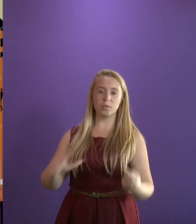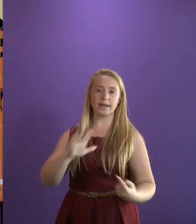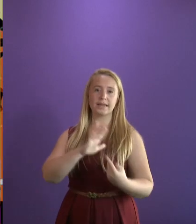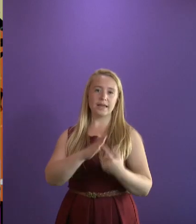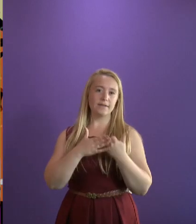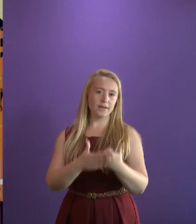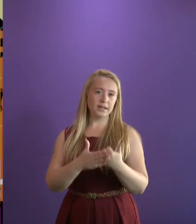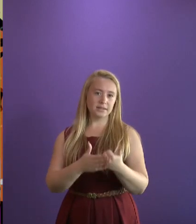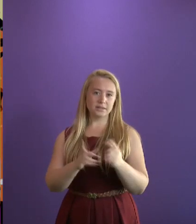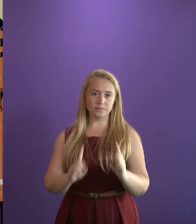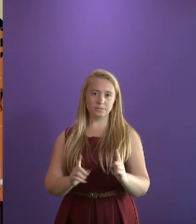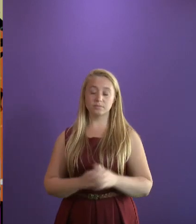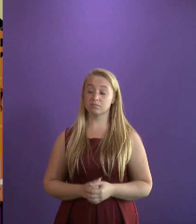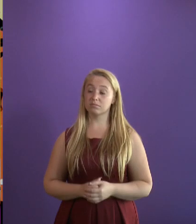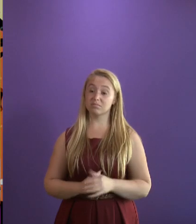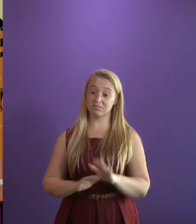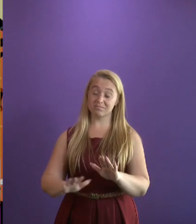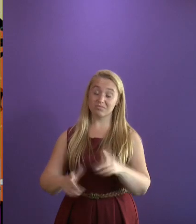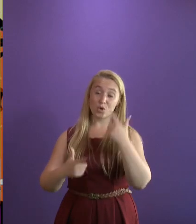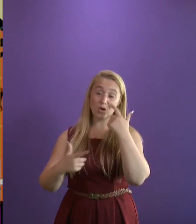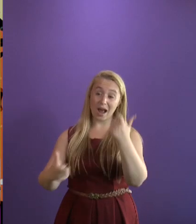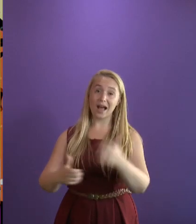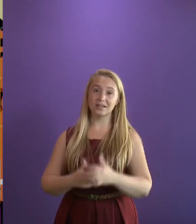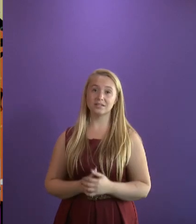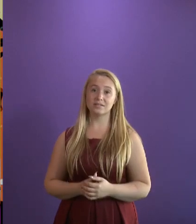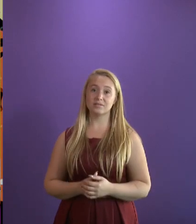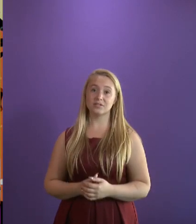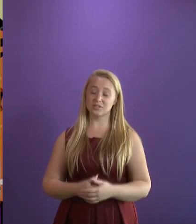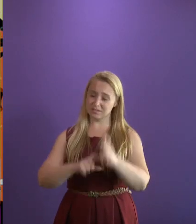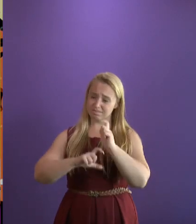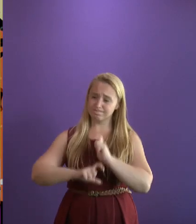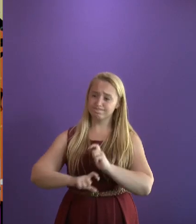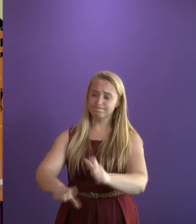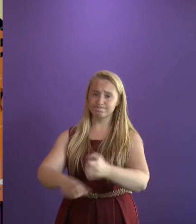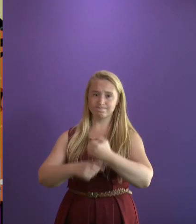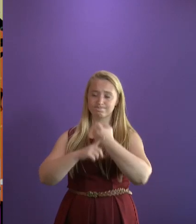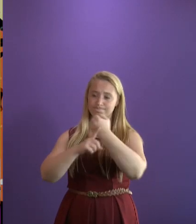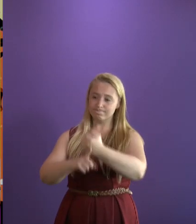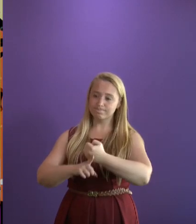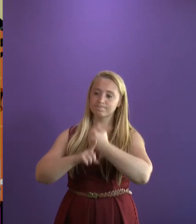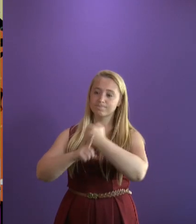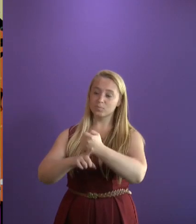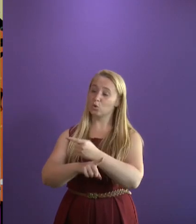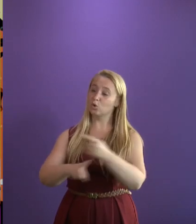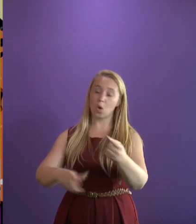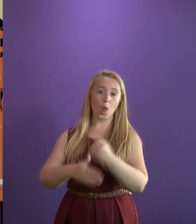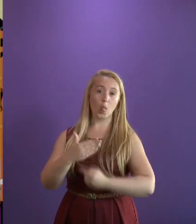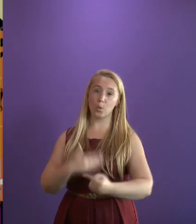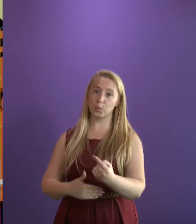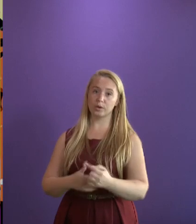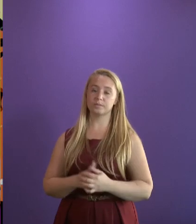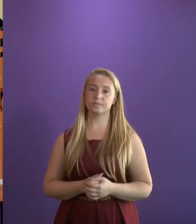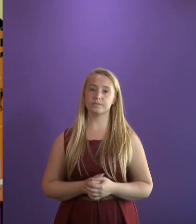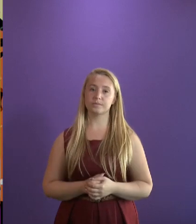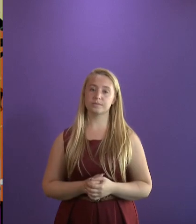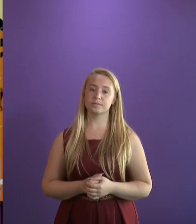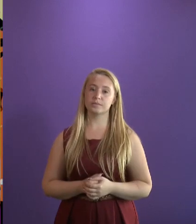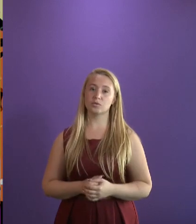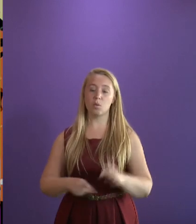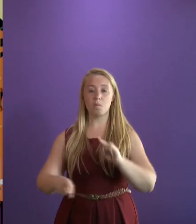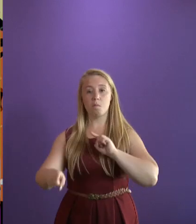this: you can. Persist. You are not alone. Though the majority